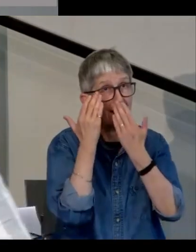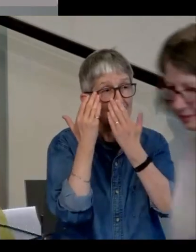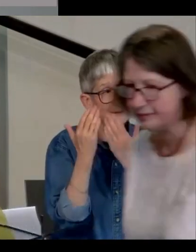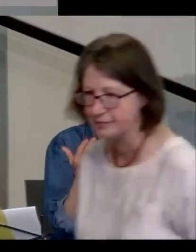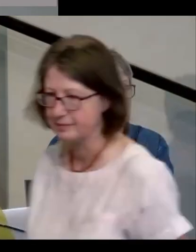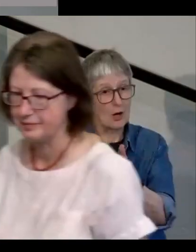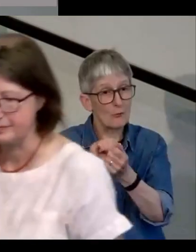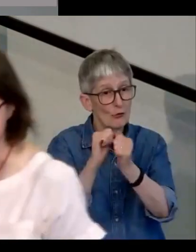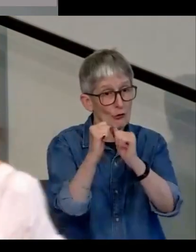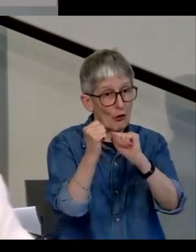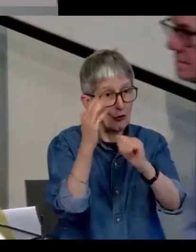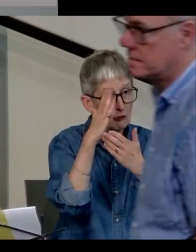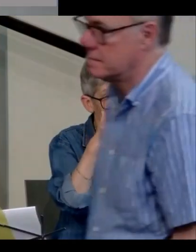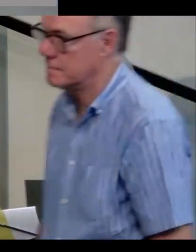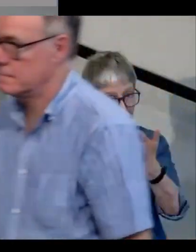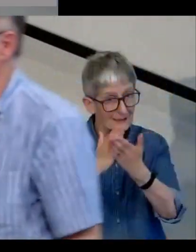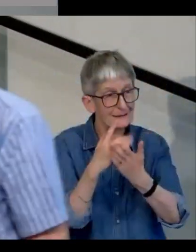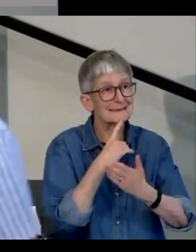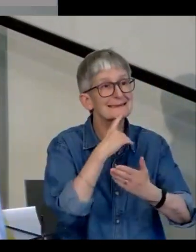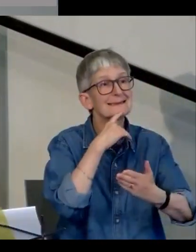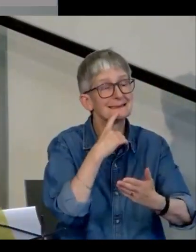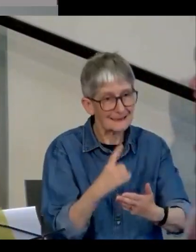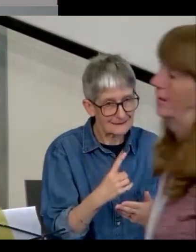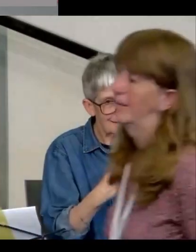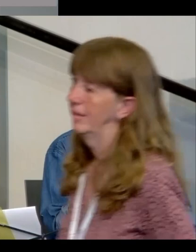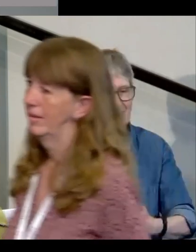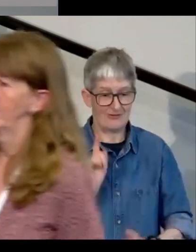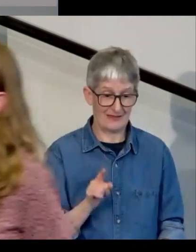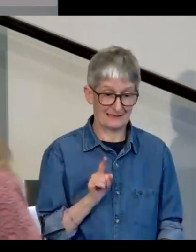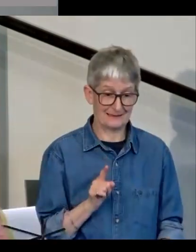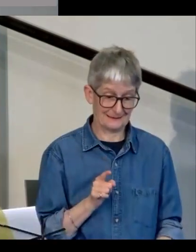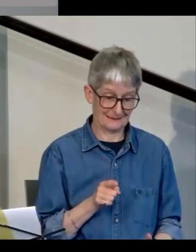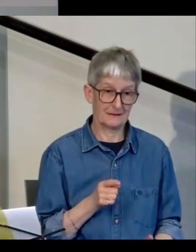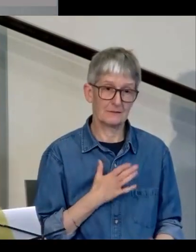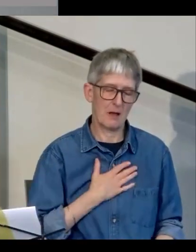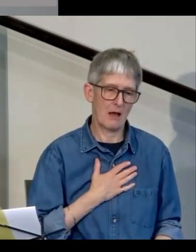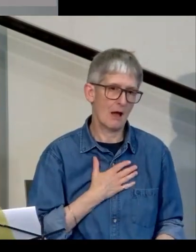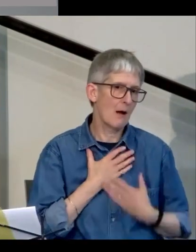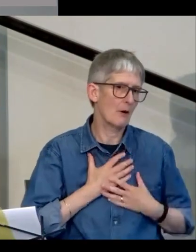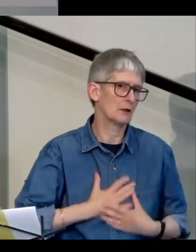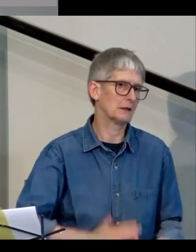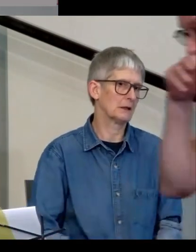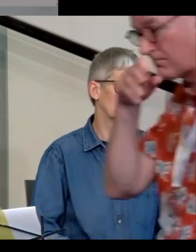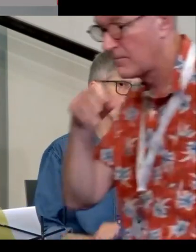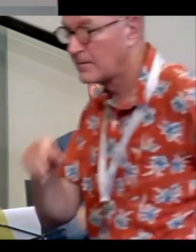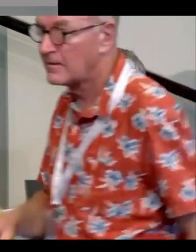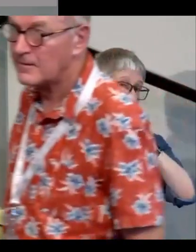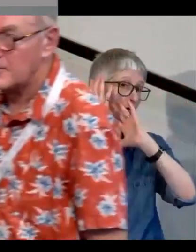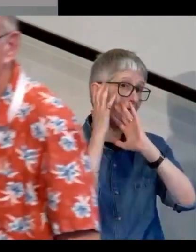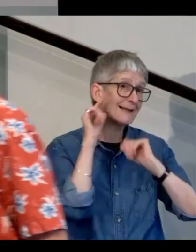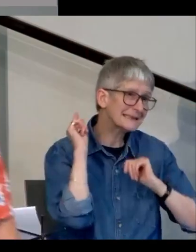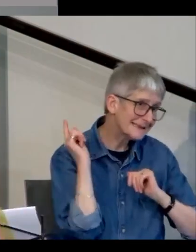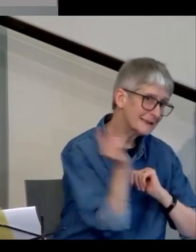he broke it and he said, "This is my body, which is broken for